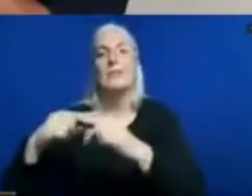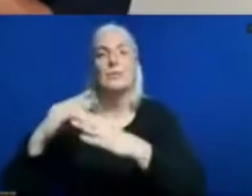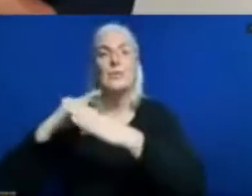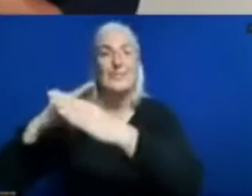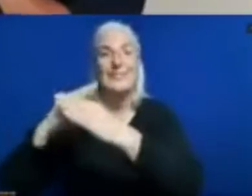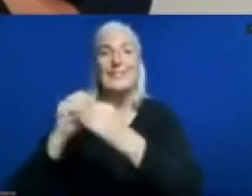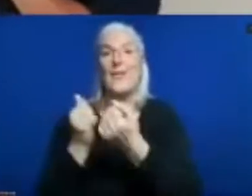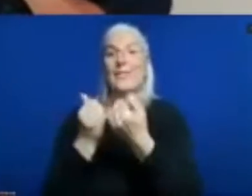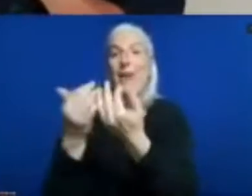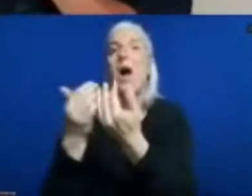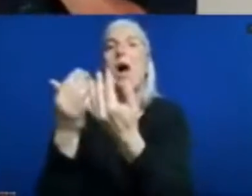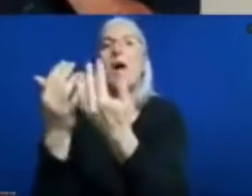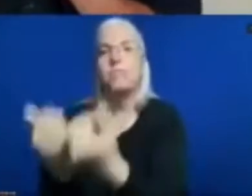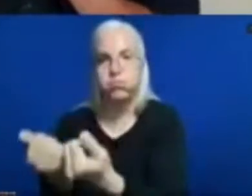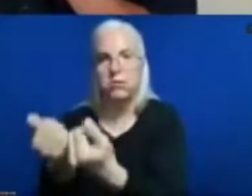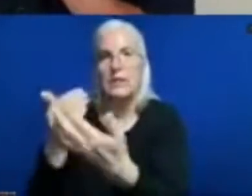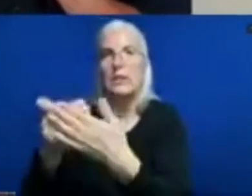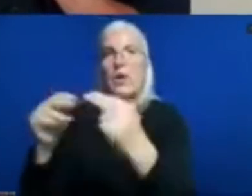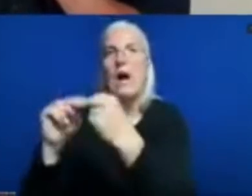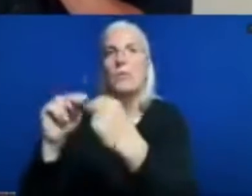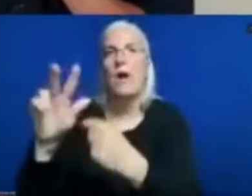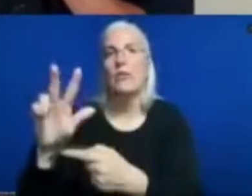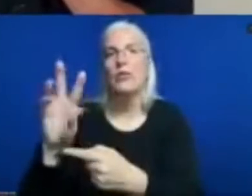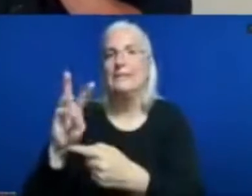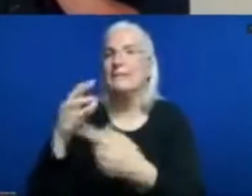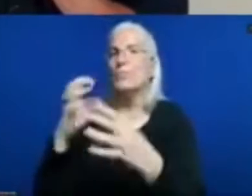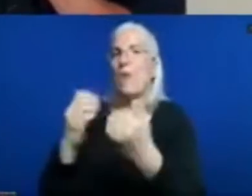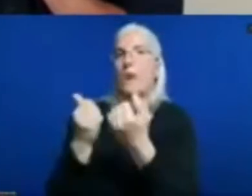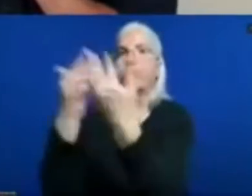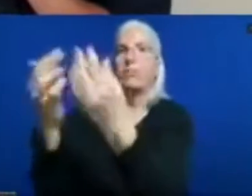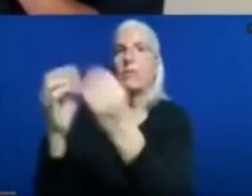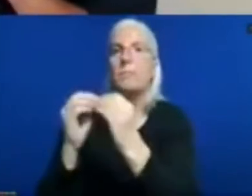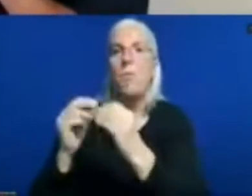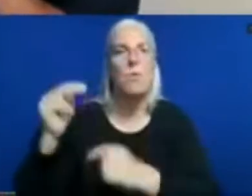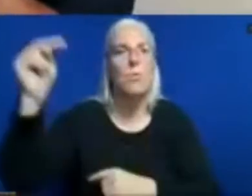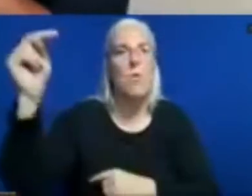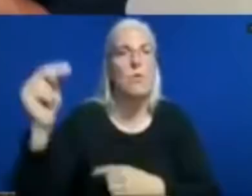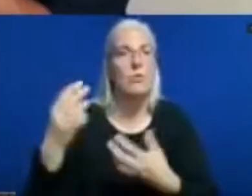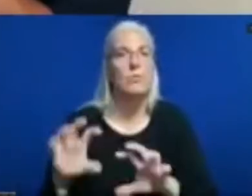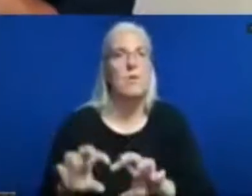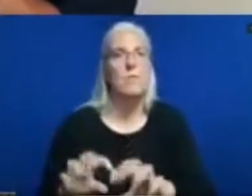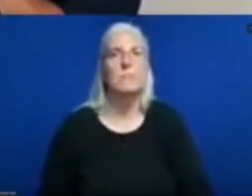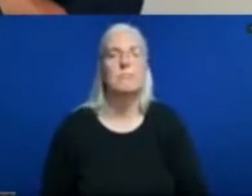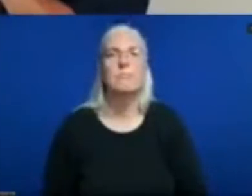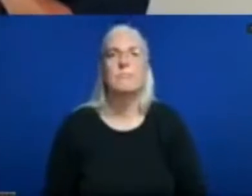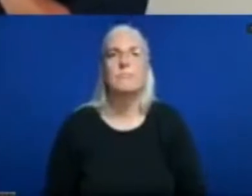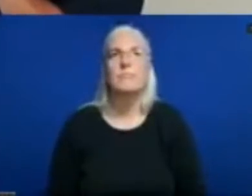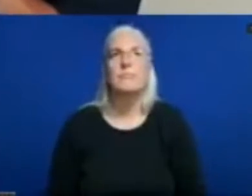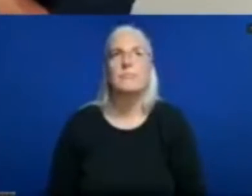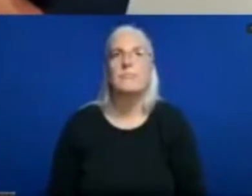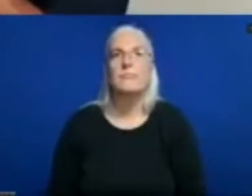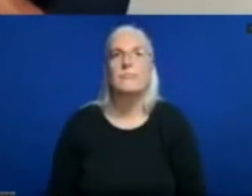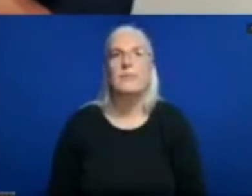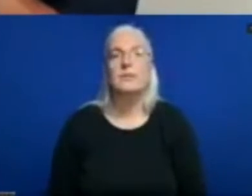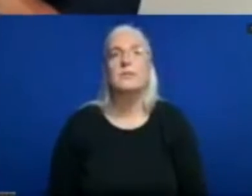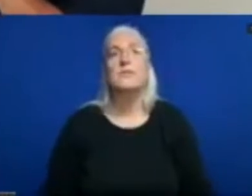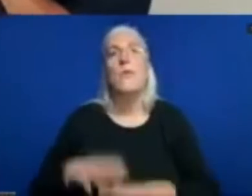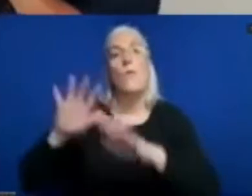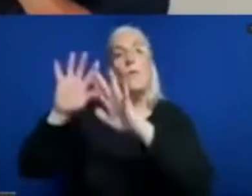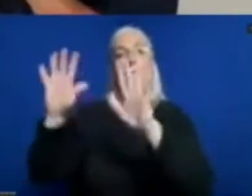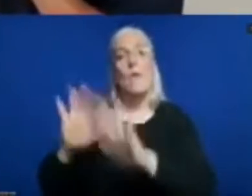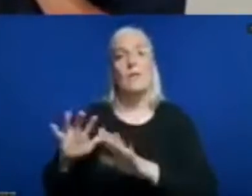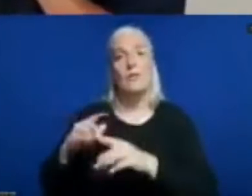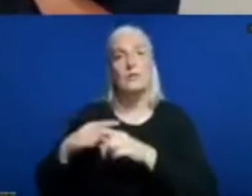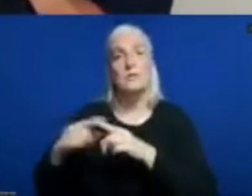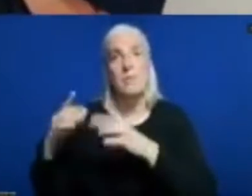in the northerly direction. We have weather conditions that are going to be suitable for today and tomorrow before that wind event comes. So we want to make sure we